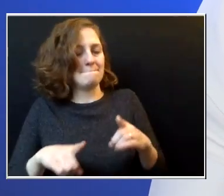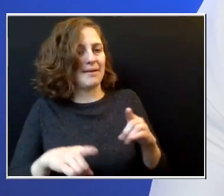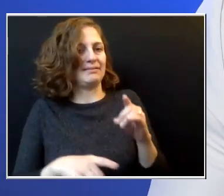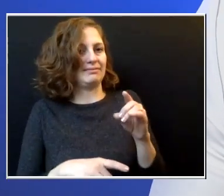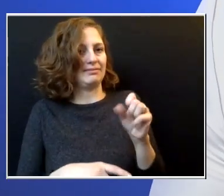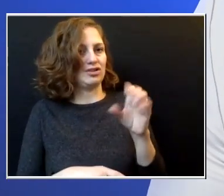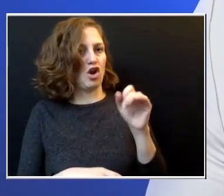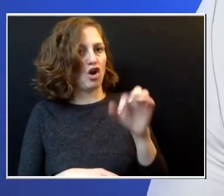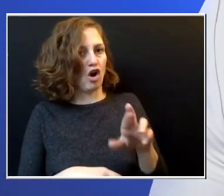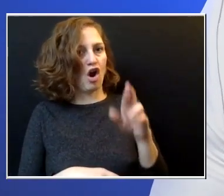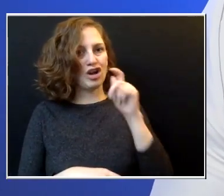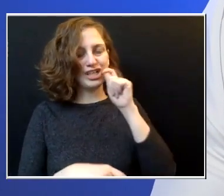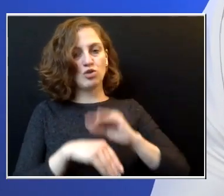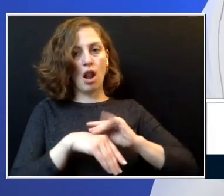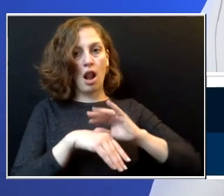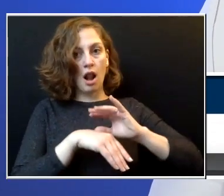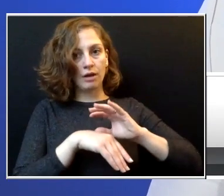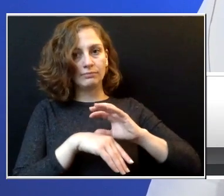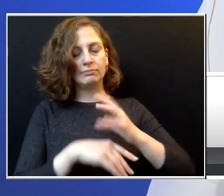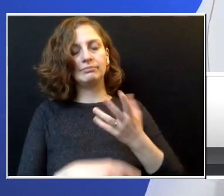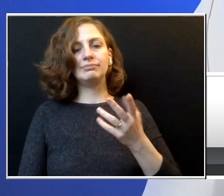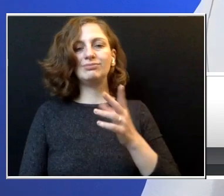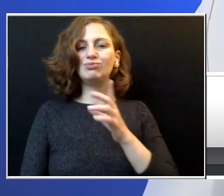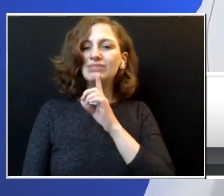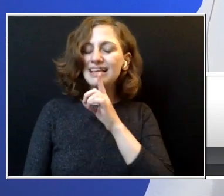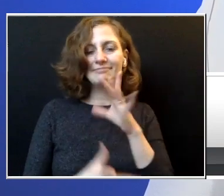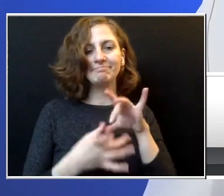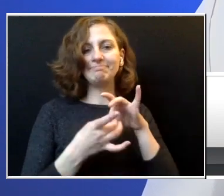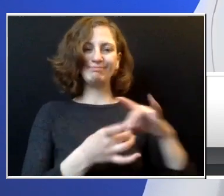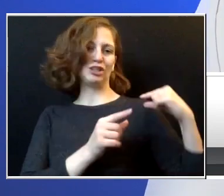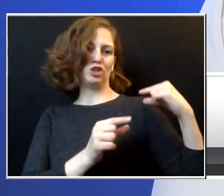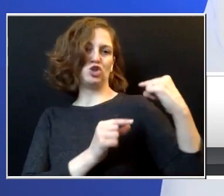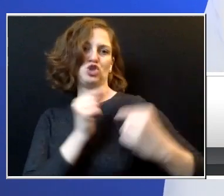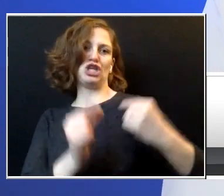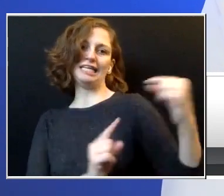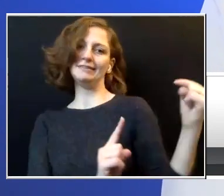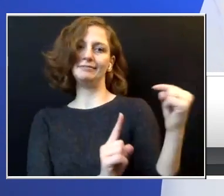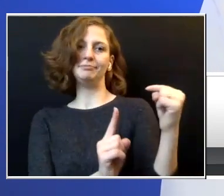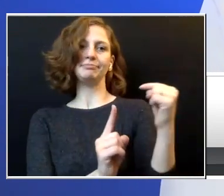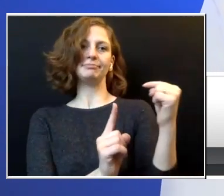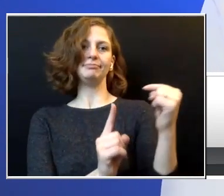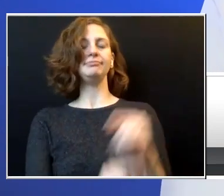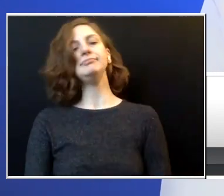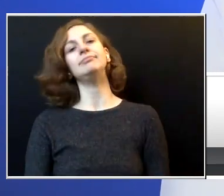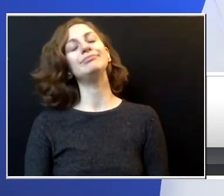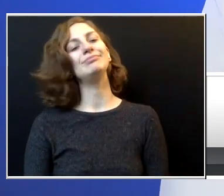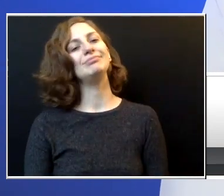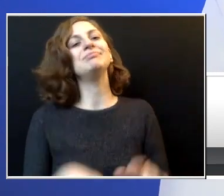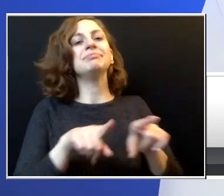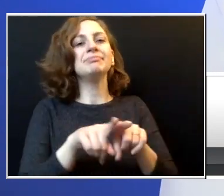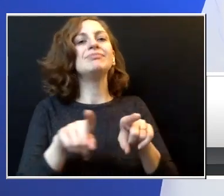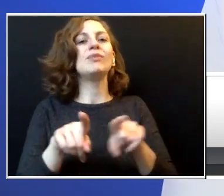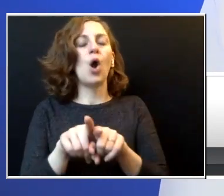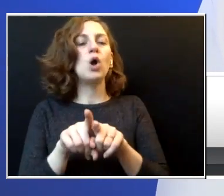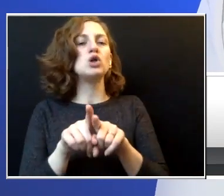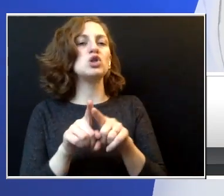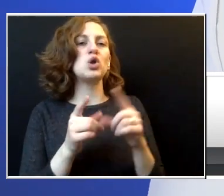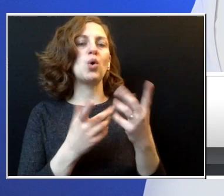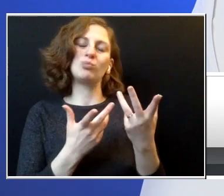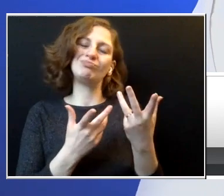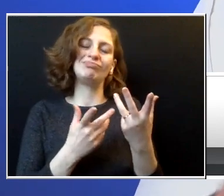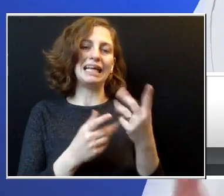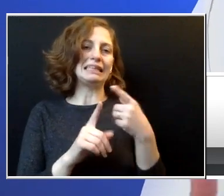kind of a genetic disease, and it really takes into account a lifetime of different exposures that might